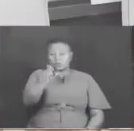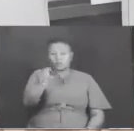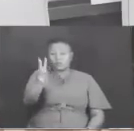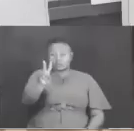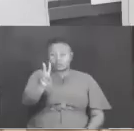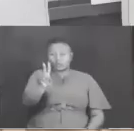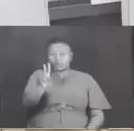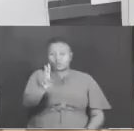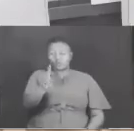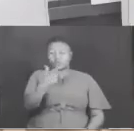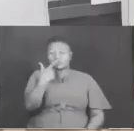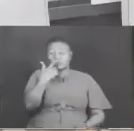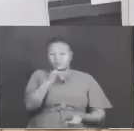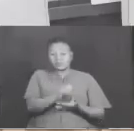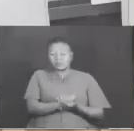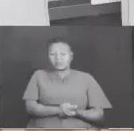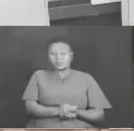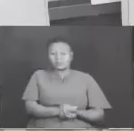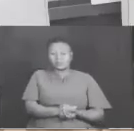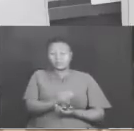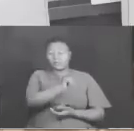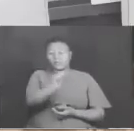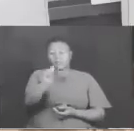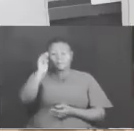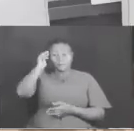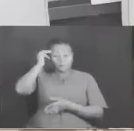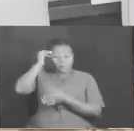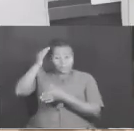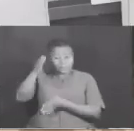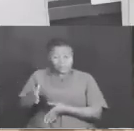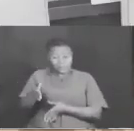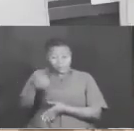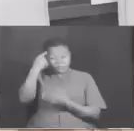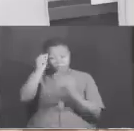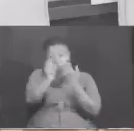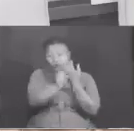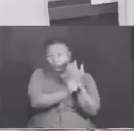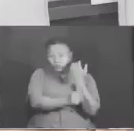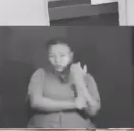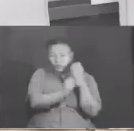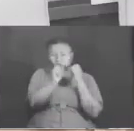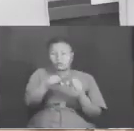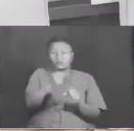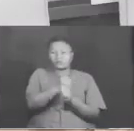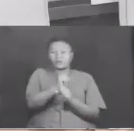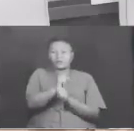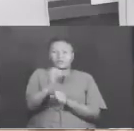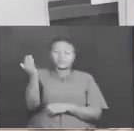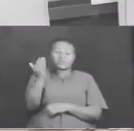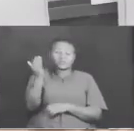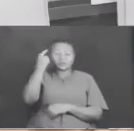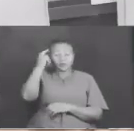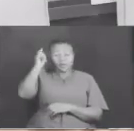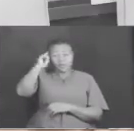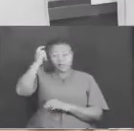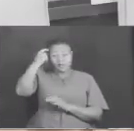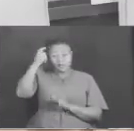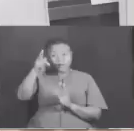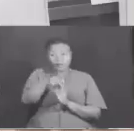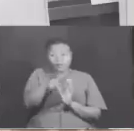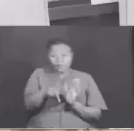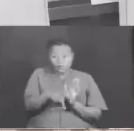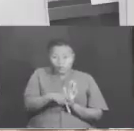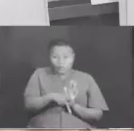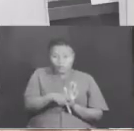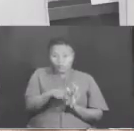provides a Minister of State may make a statement of government policy, and the statement shall